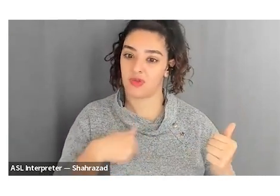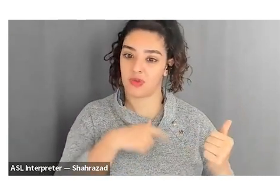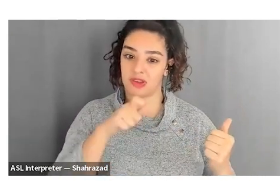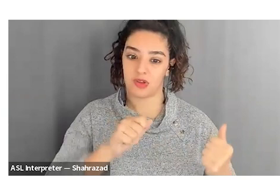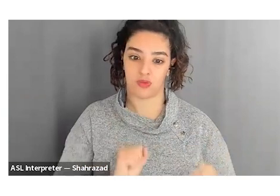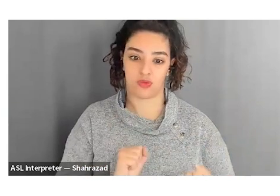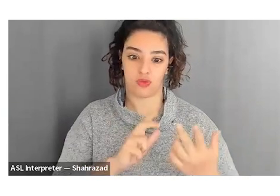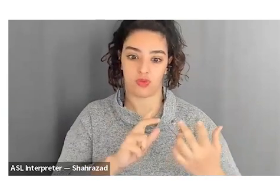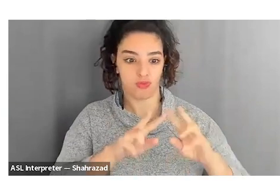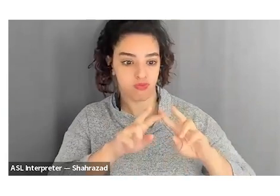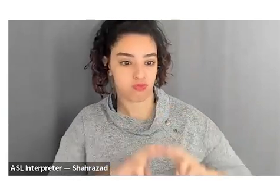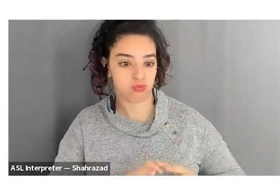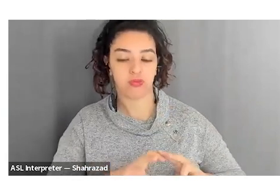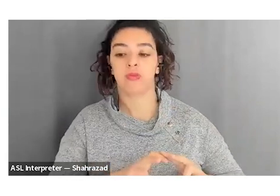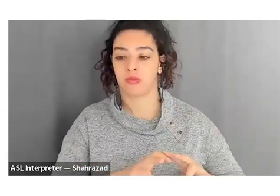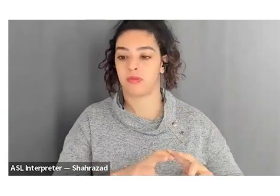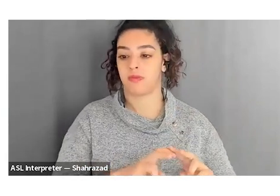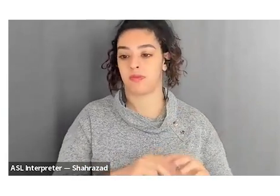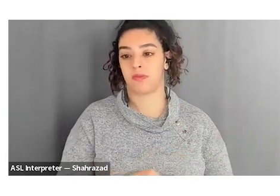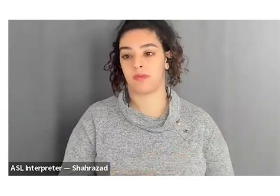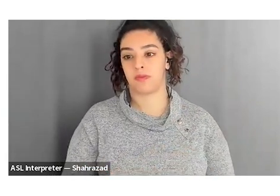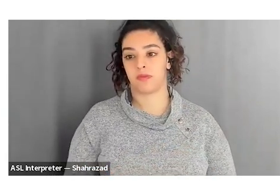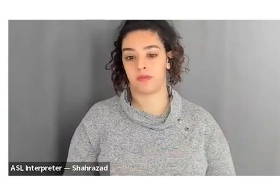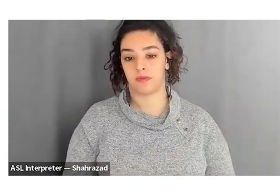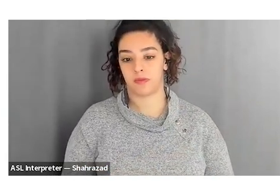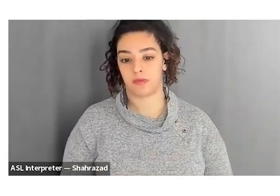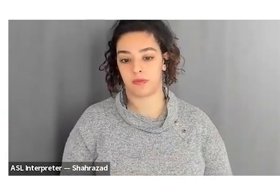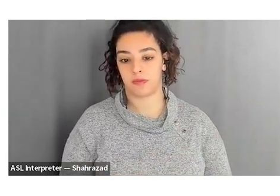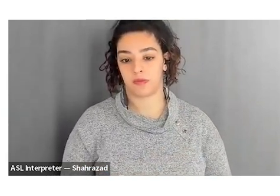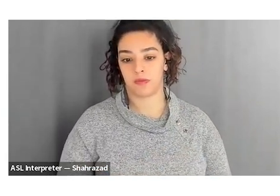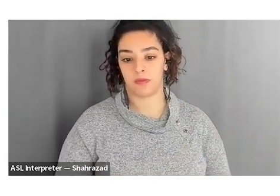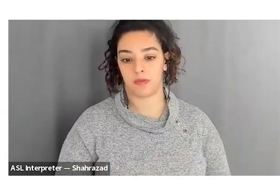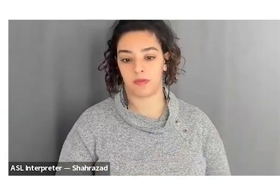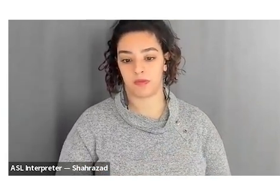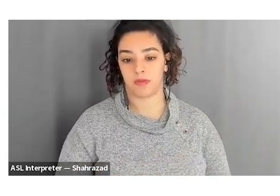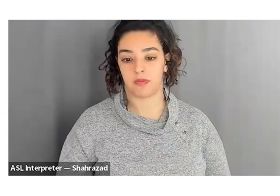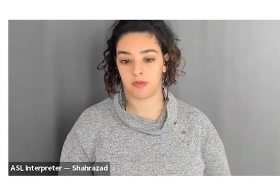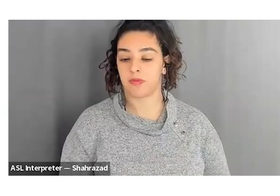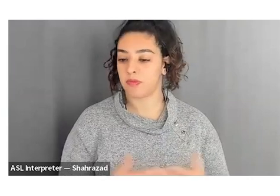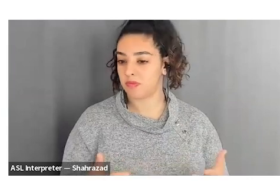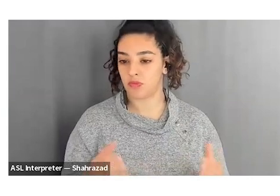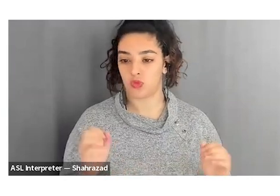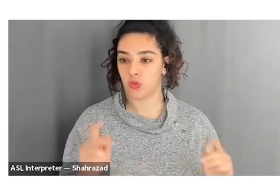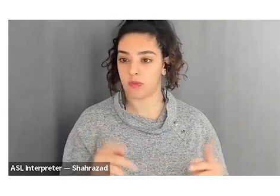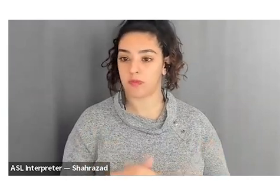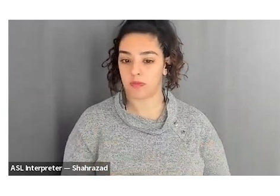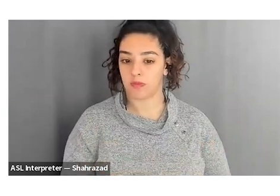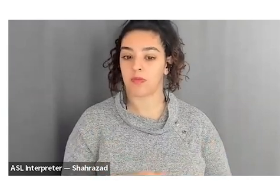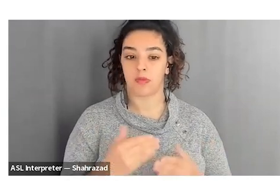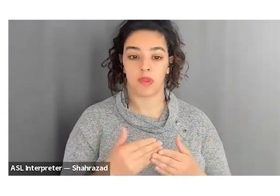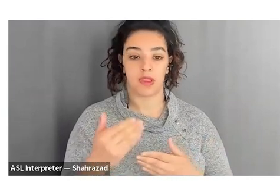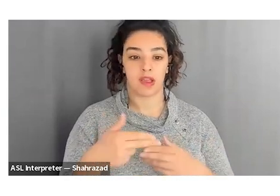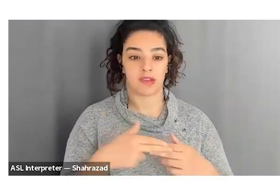just, go up to disabled people and say hello, because like it's okay. Okay, next